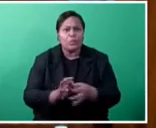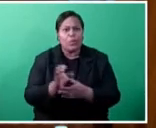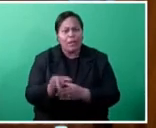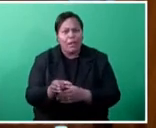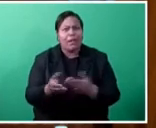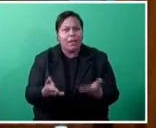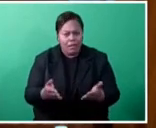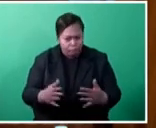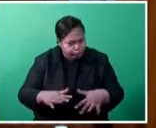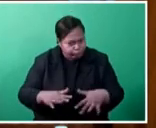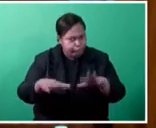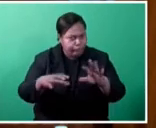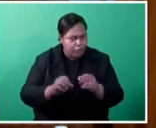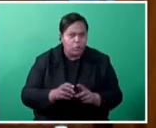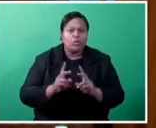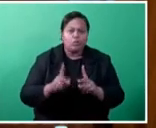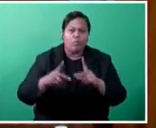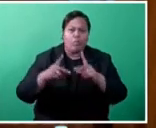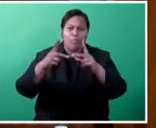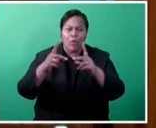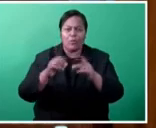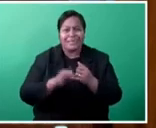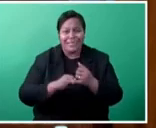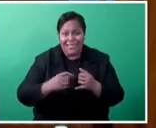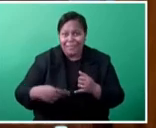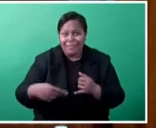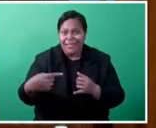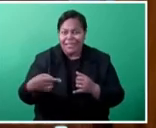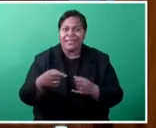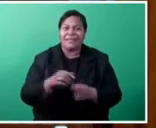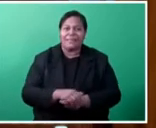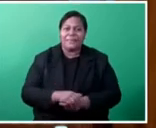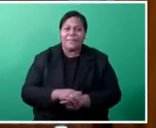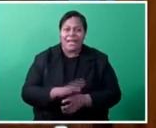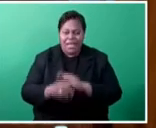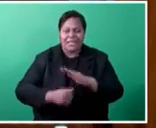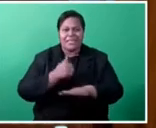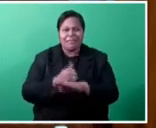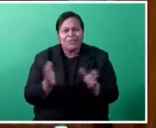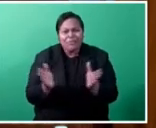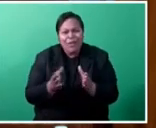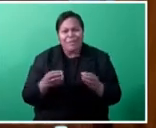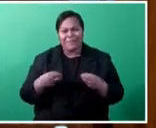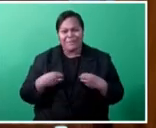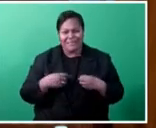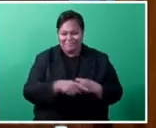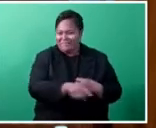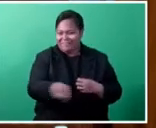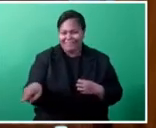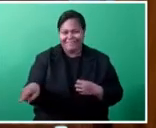and exposure to promote sustainability and avail directions to establish small and medium enterprises for native resource